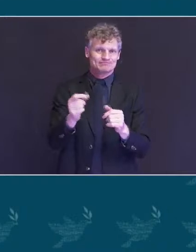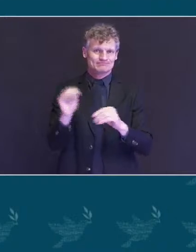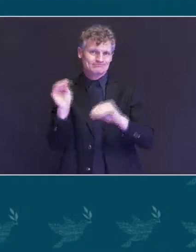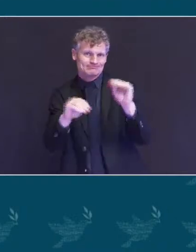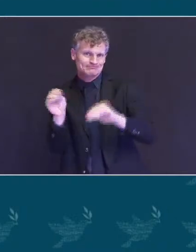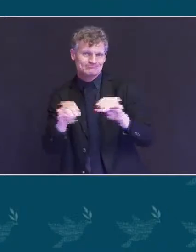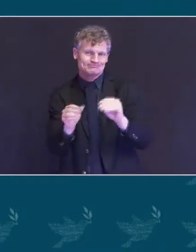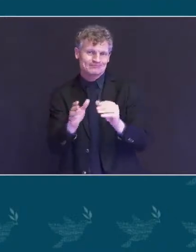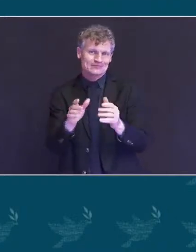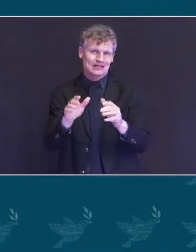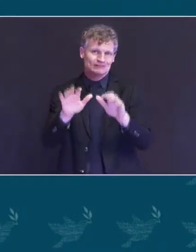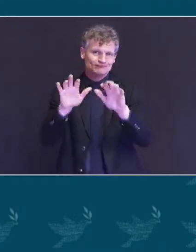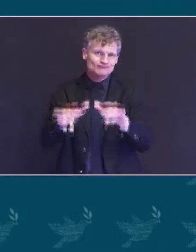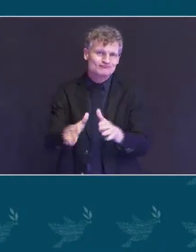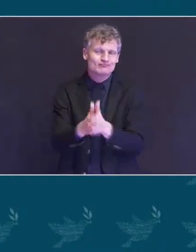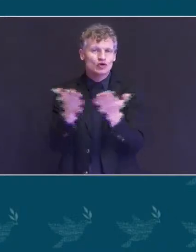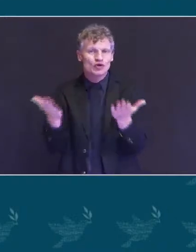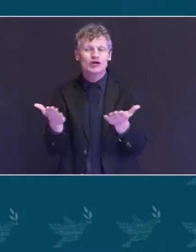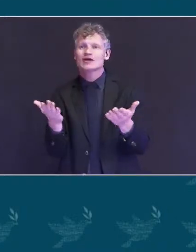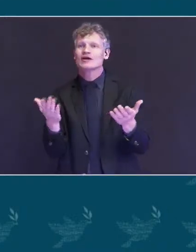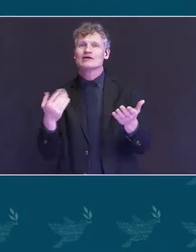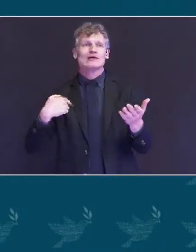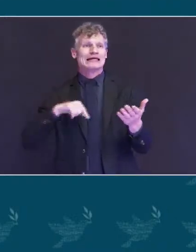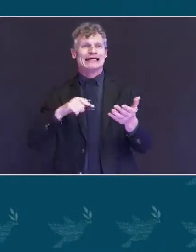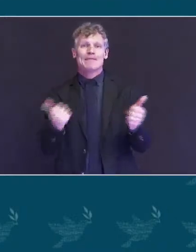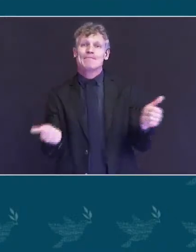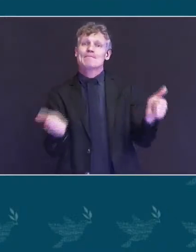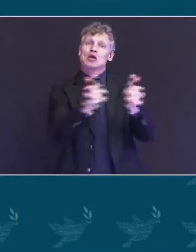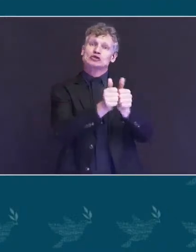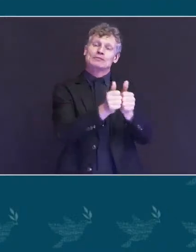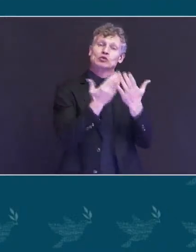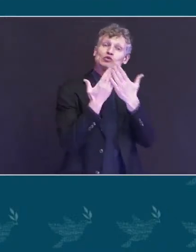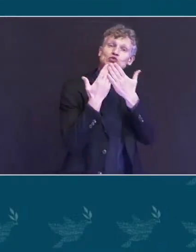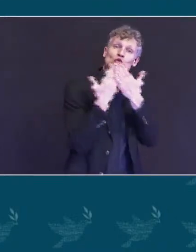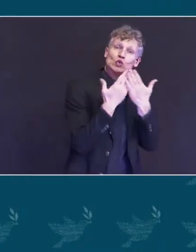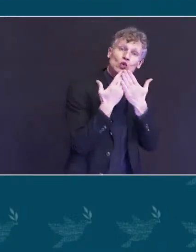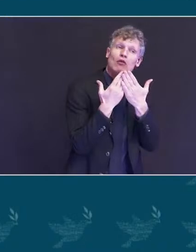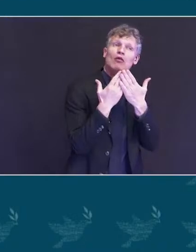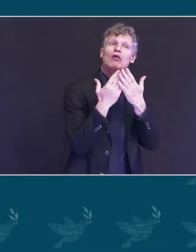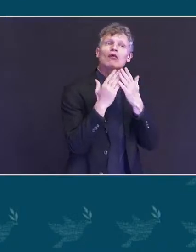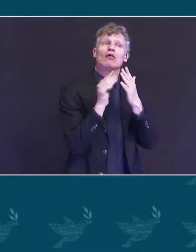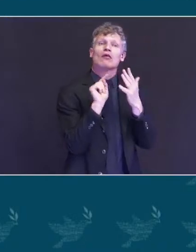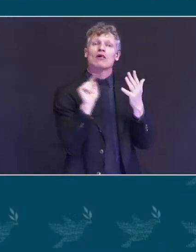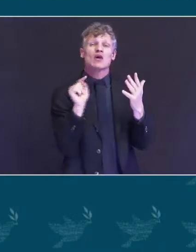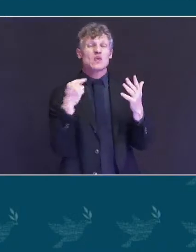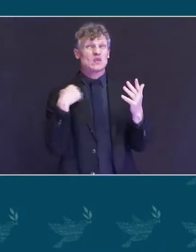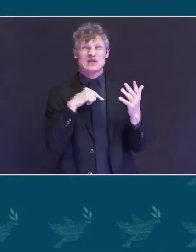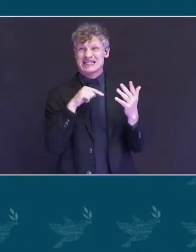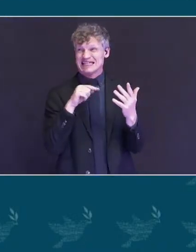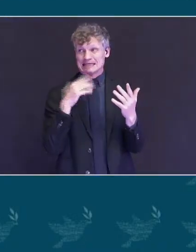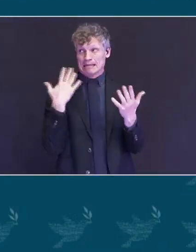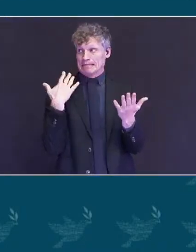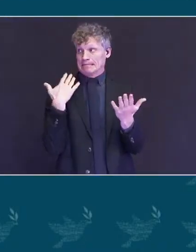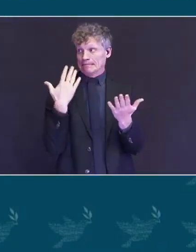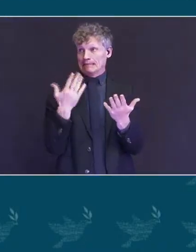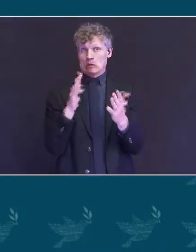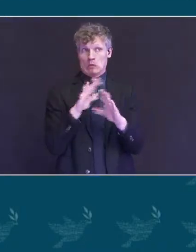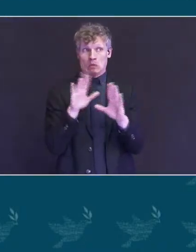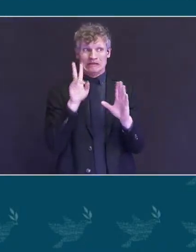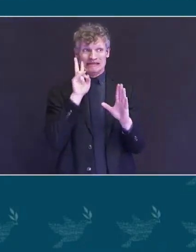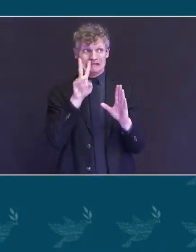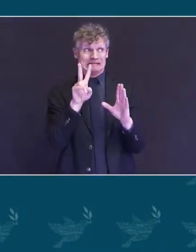with schools, that we haven't found a problem per se,